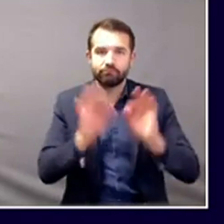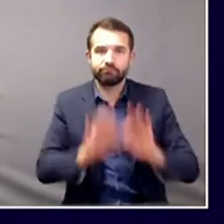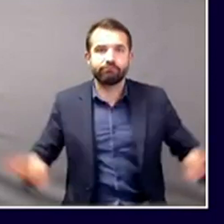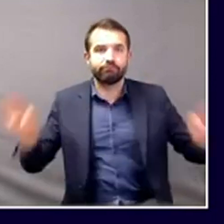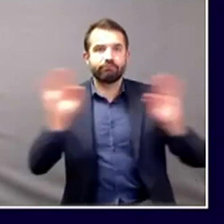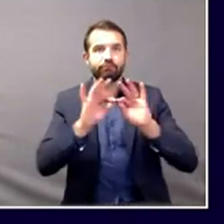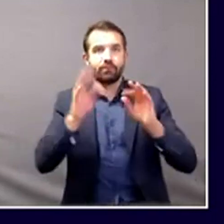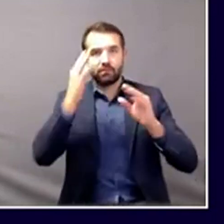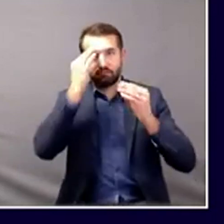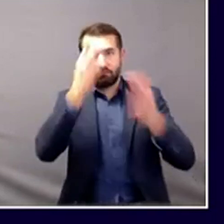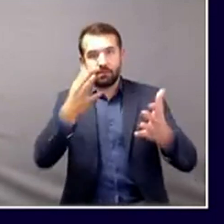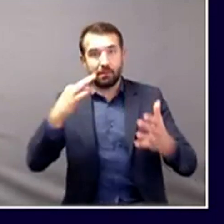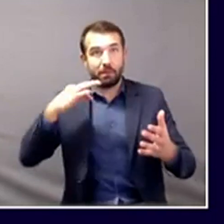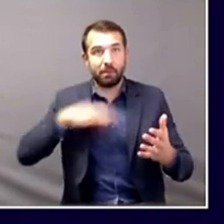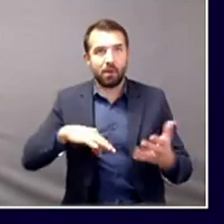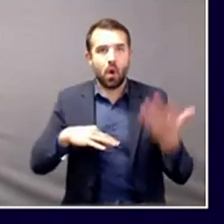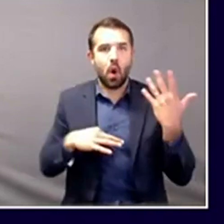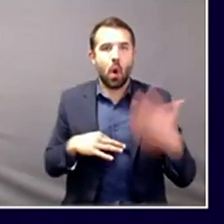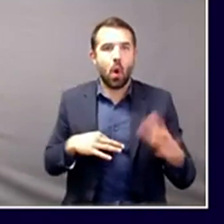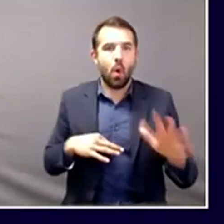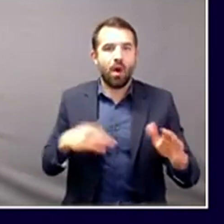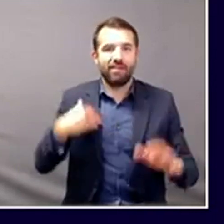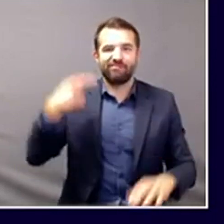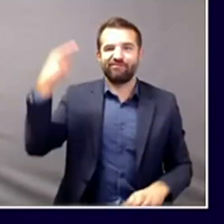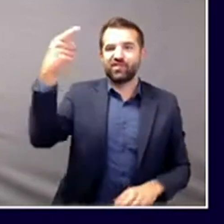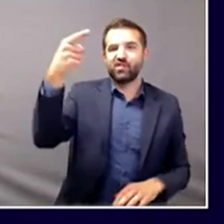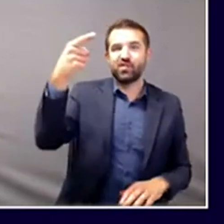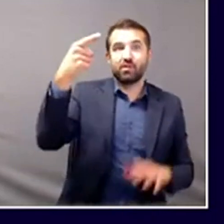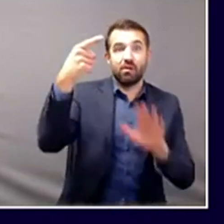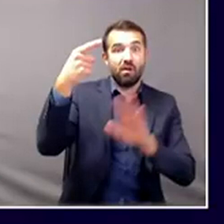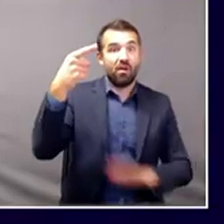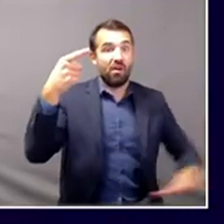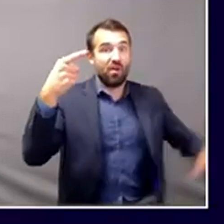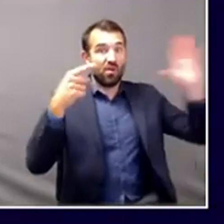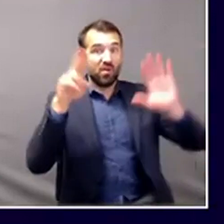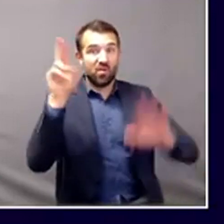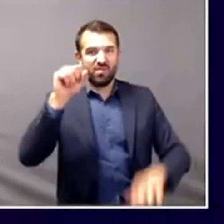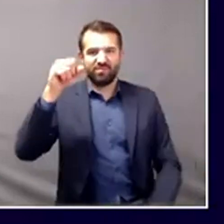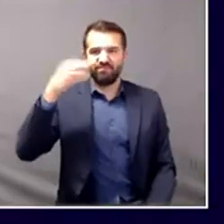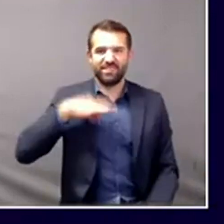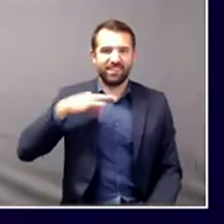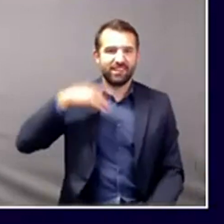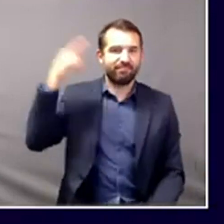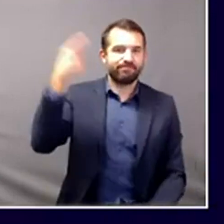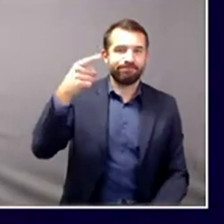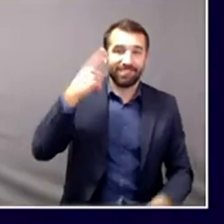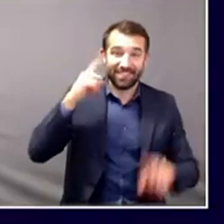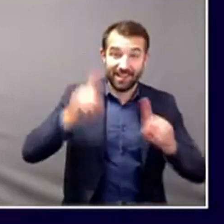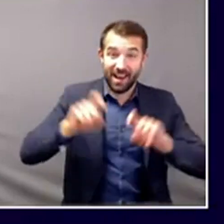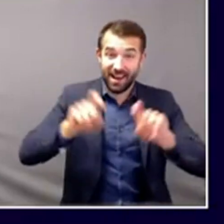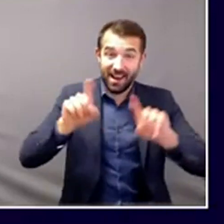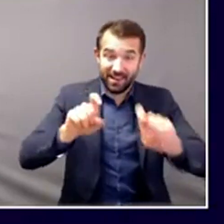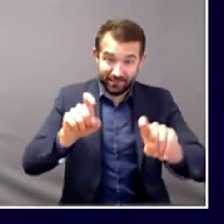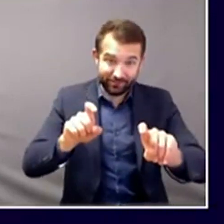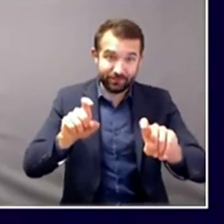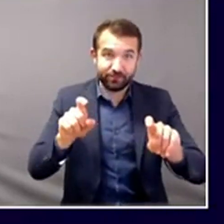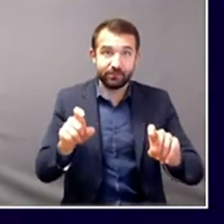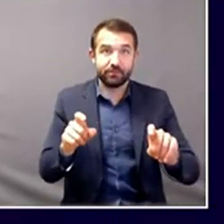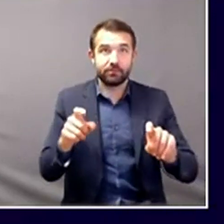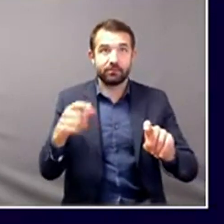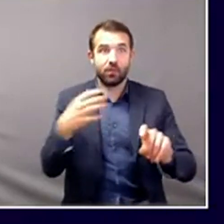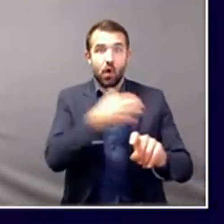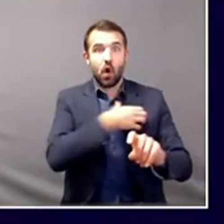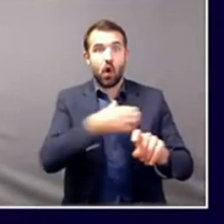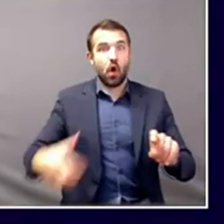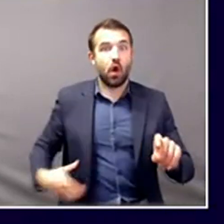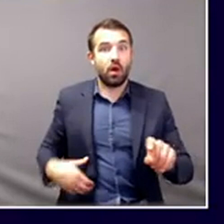is 528% of Maine's testing target, according to the Harvard Global Health Institute, is the result of a deal Governor